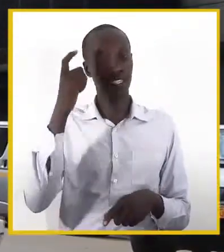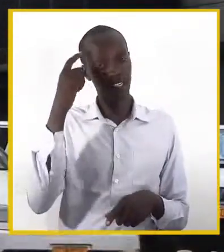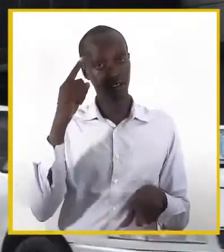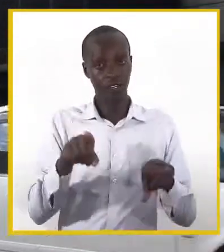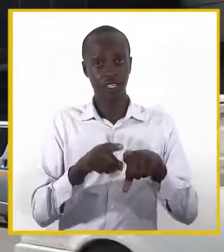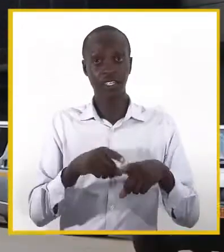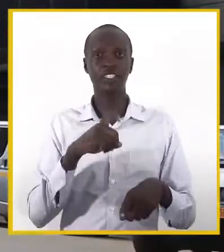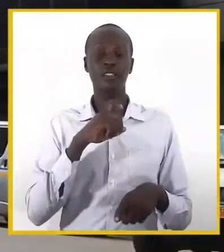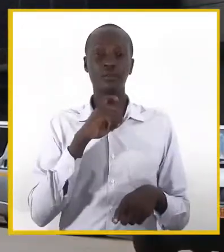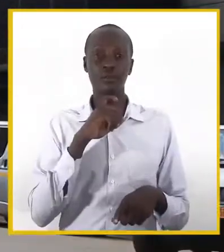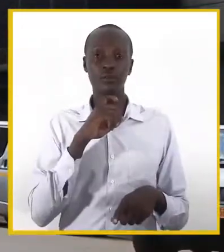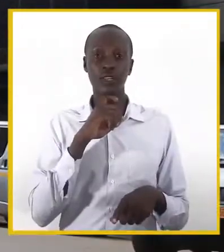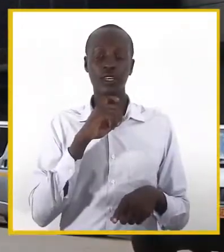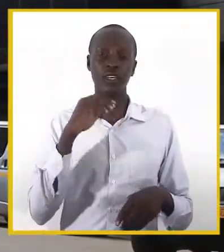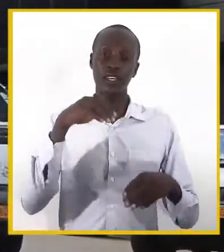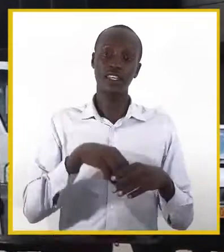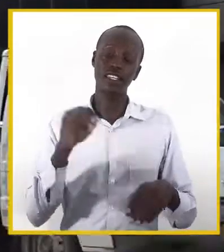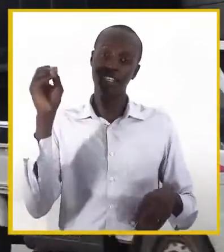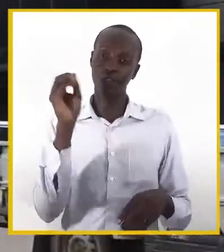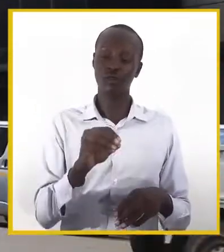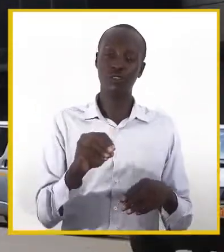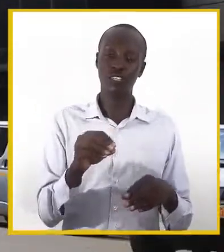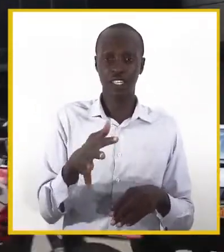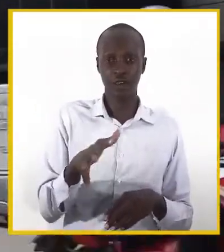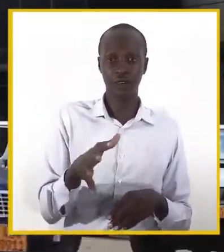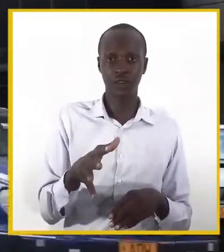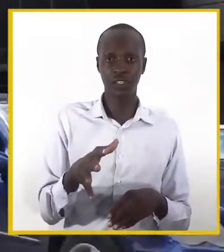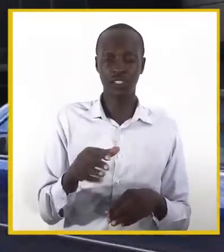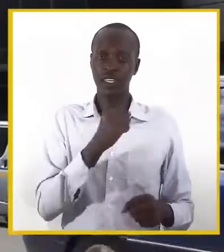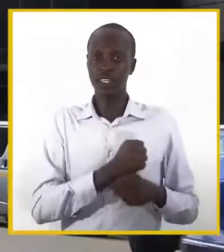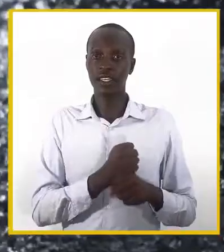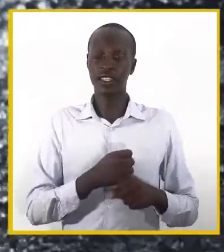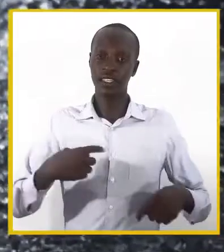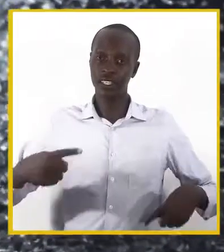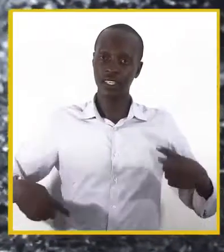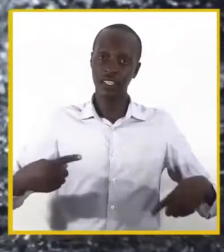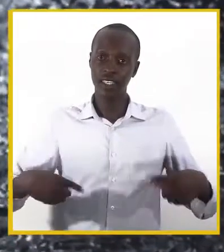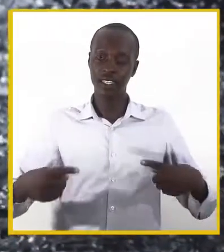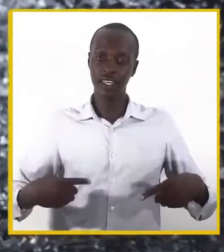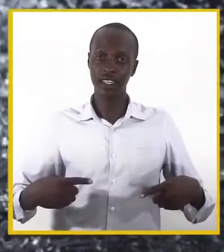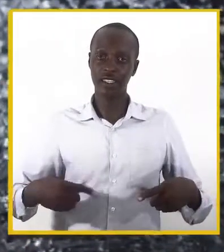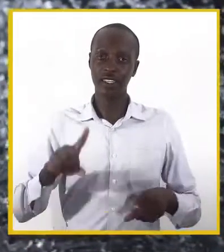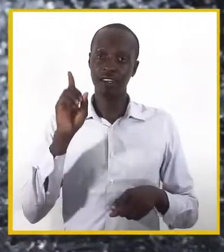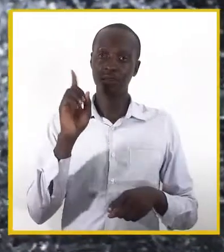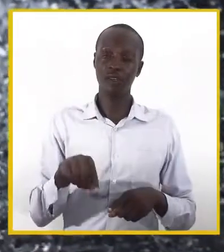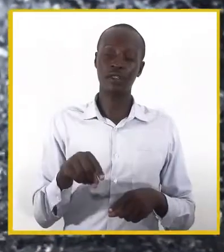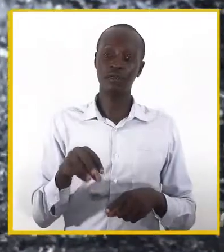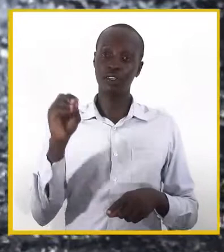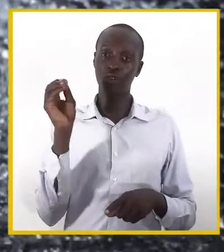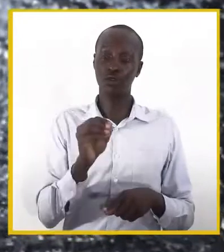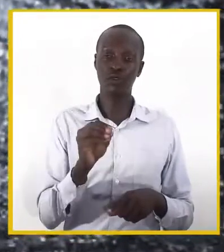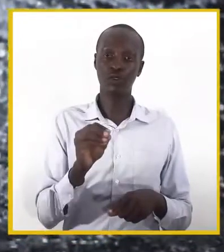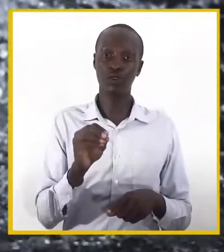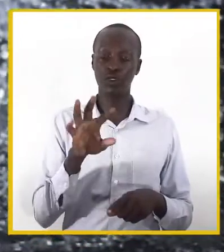in a good condition. Here I'm talking about their tires. How are the tires? Do they have sufficient treads so that they have